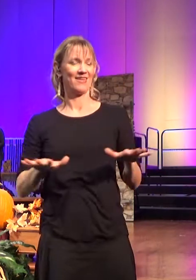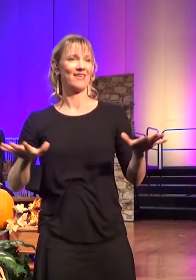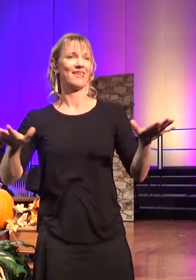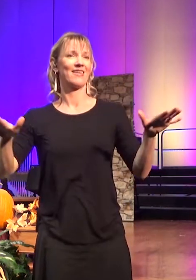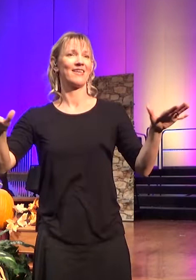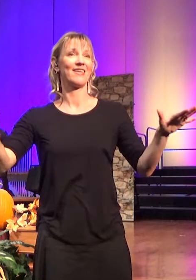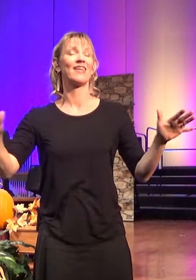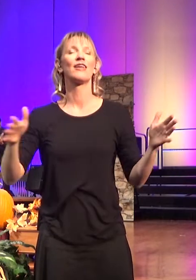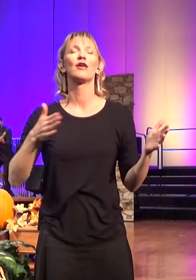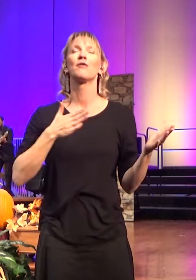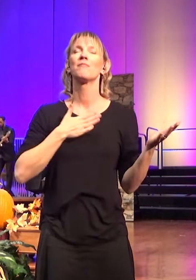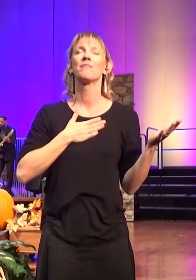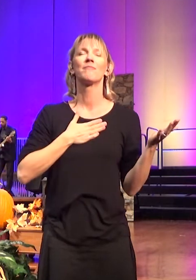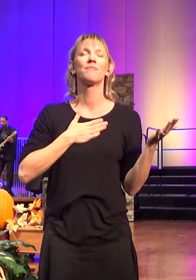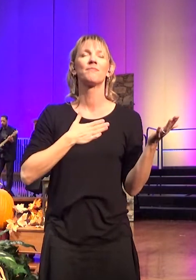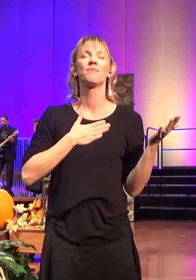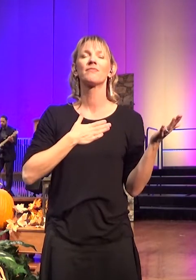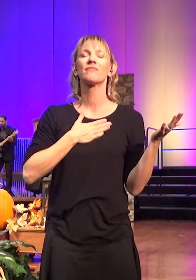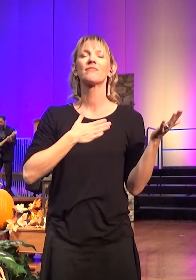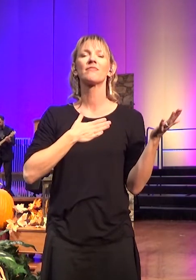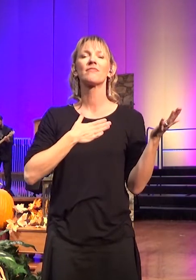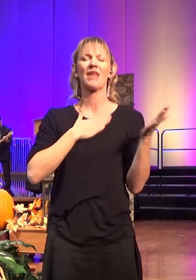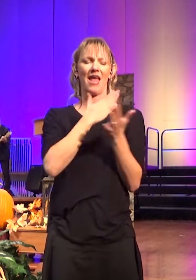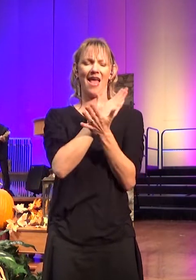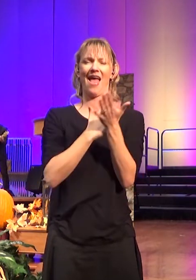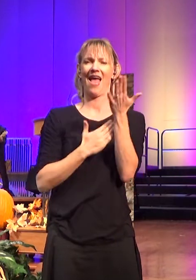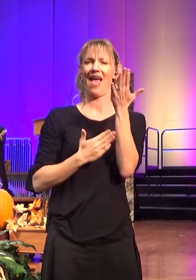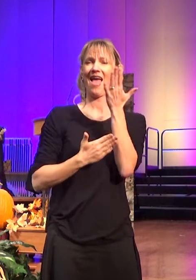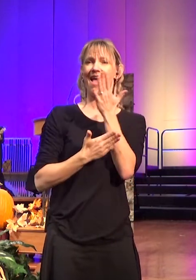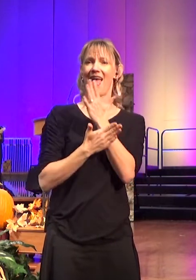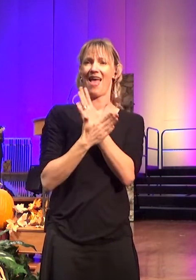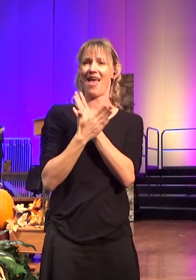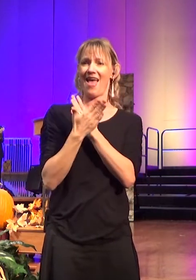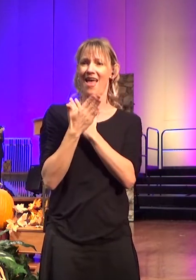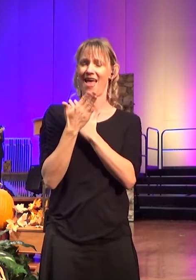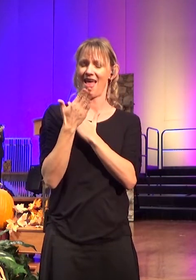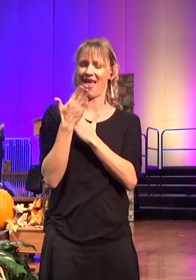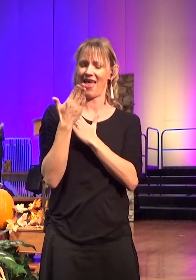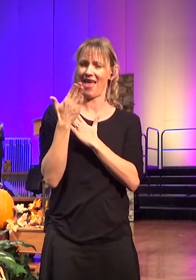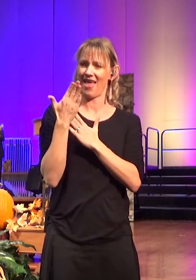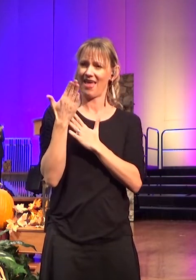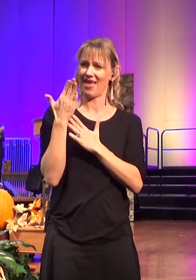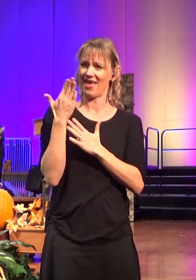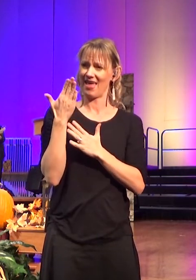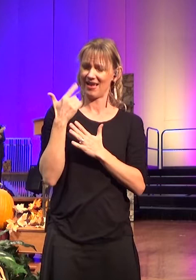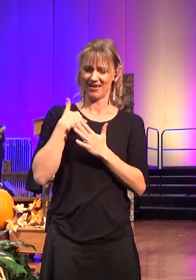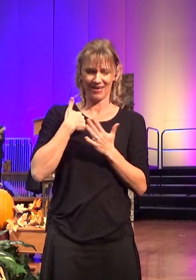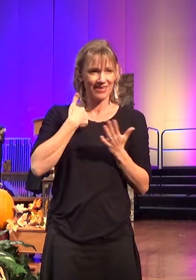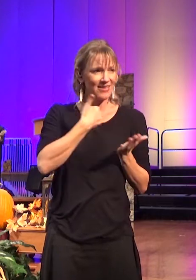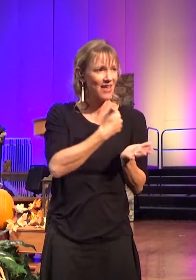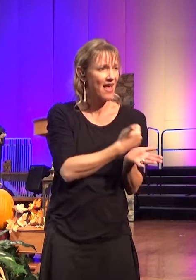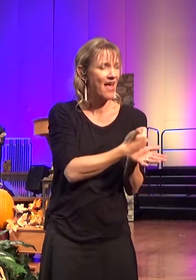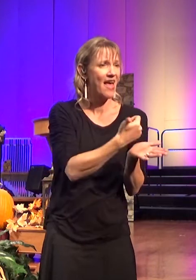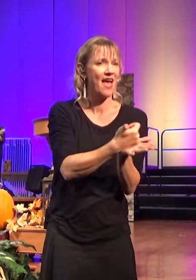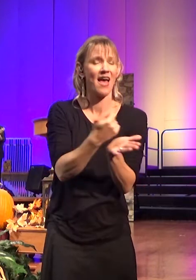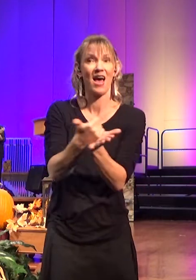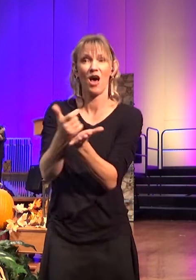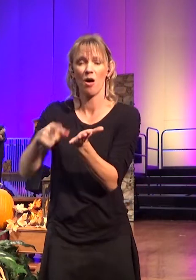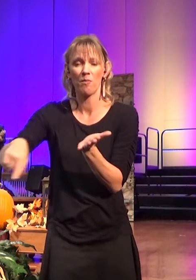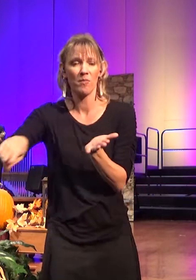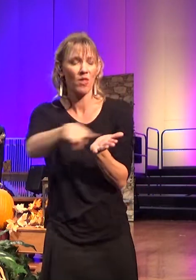Of God. My hands reach down to the